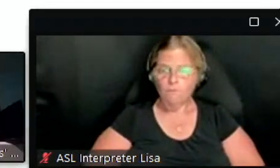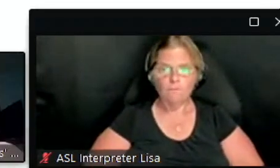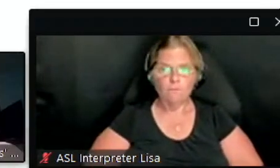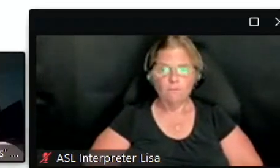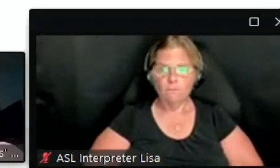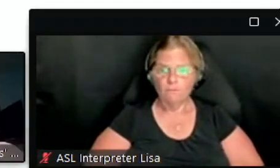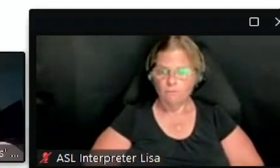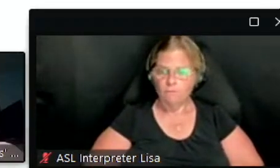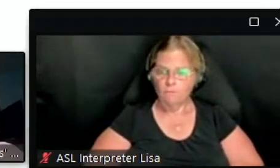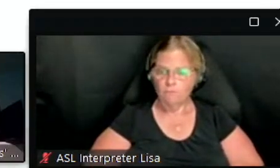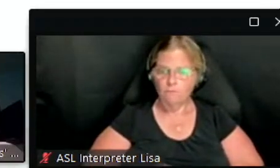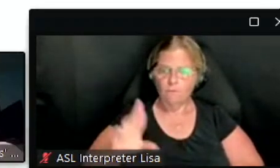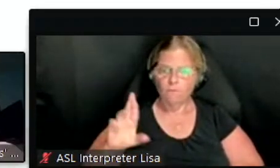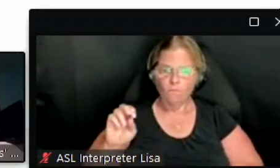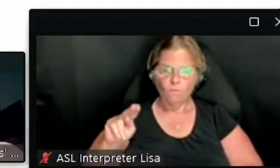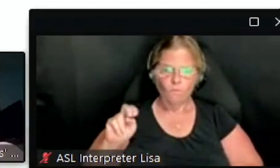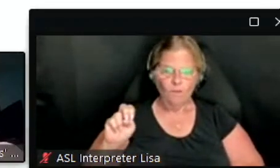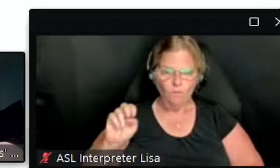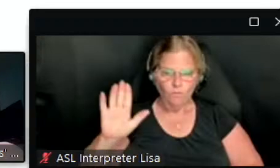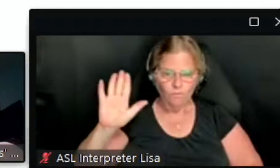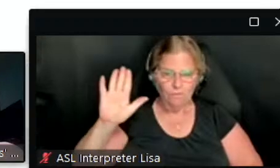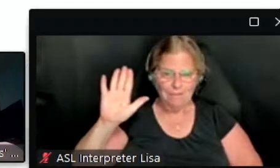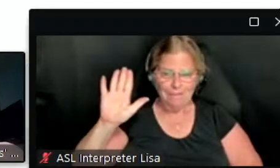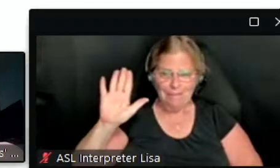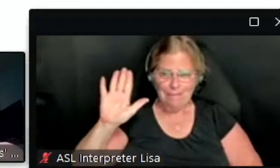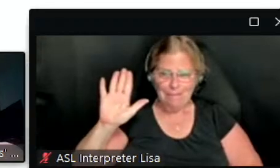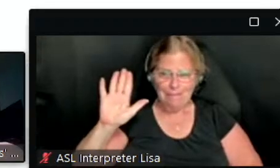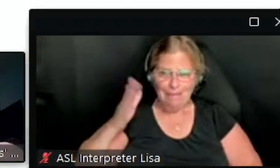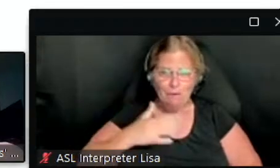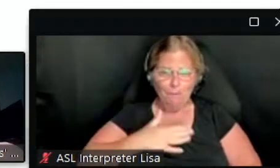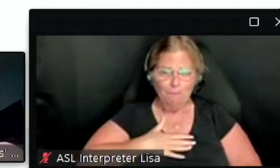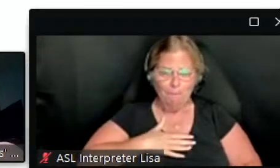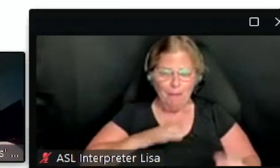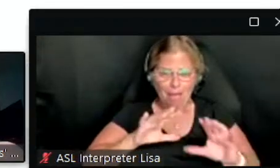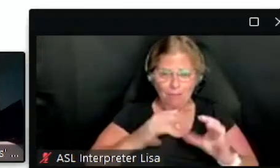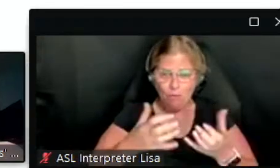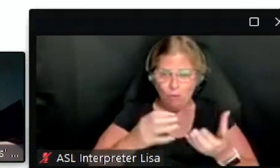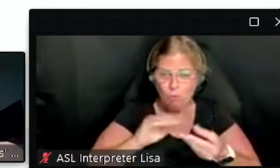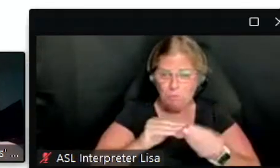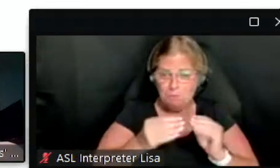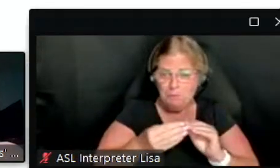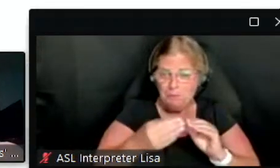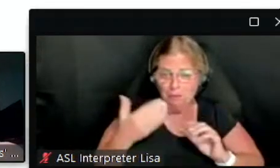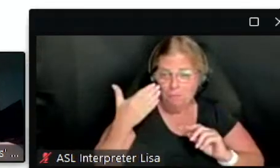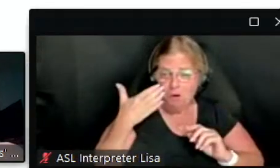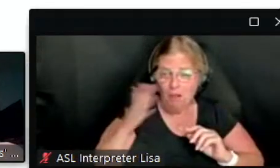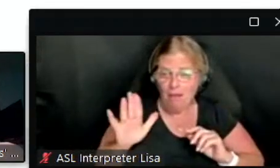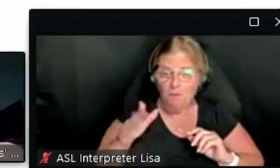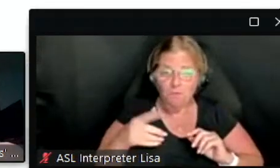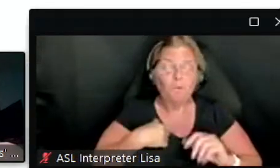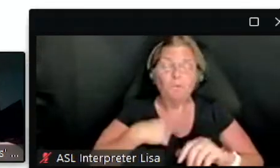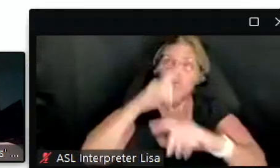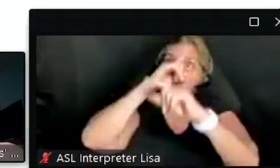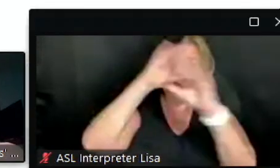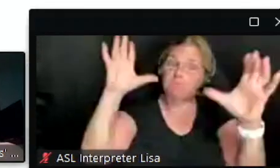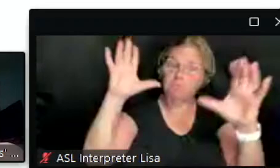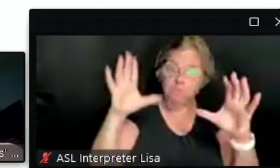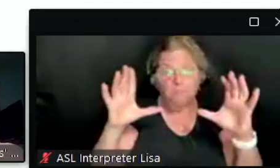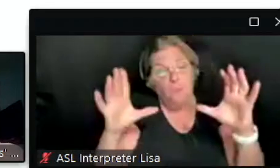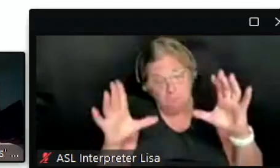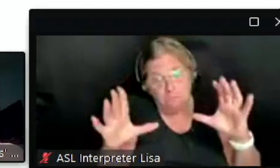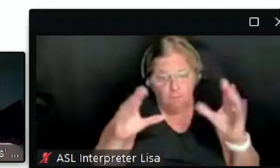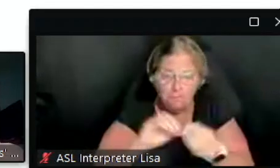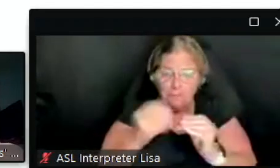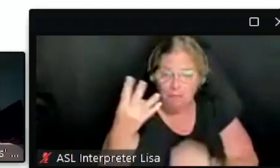I'm not sure what my group number is, so I'm just going to assume I'm number 4.